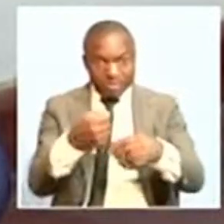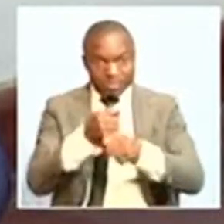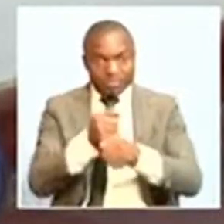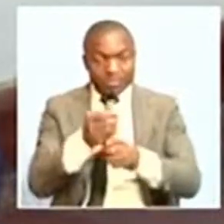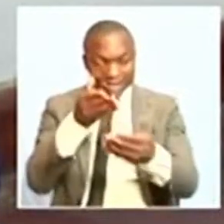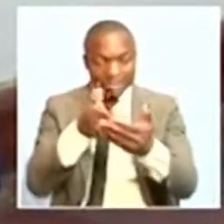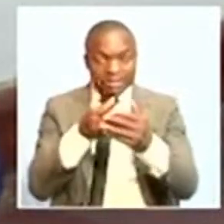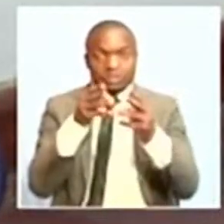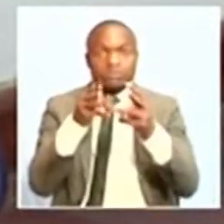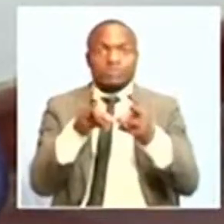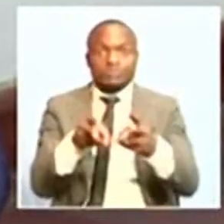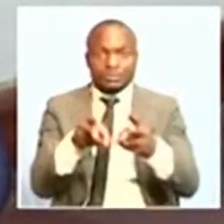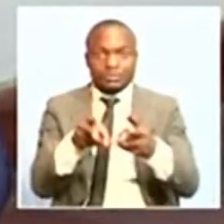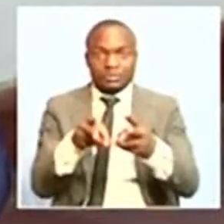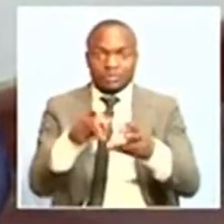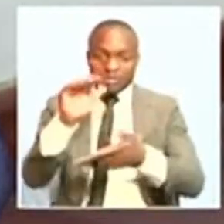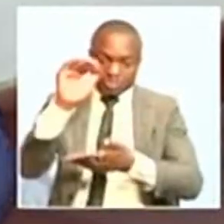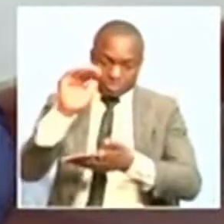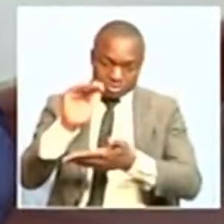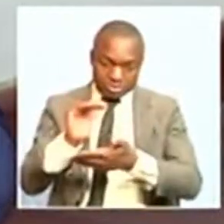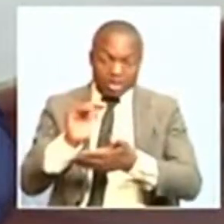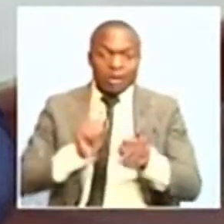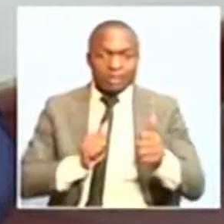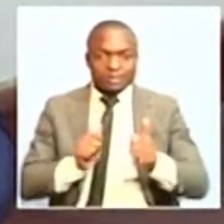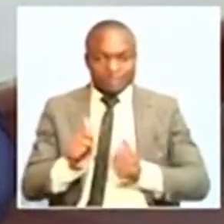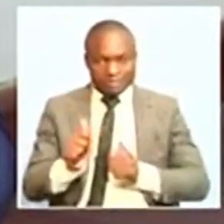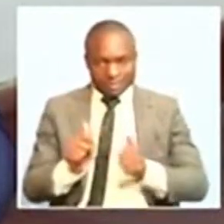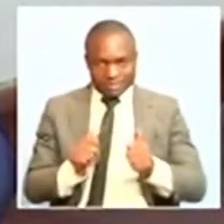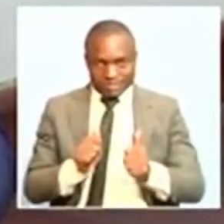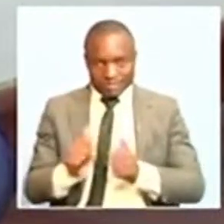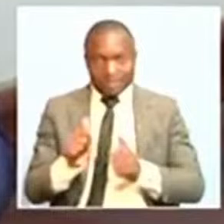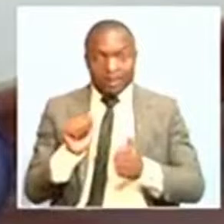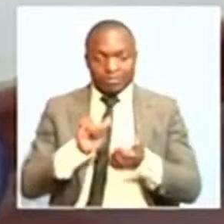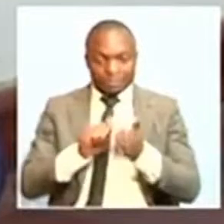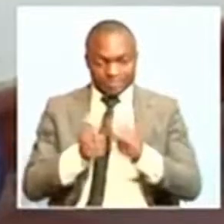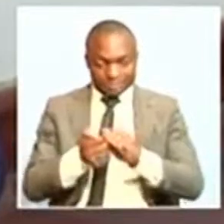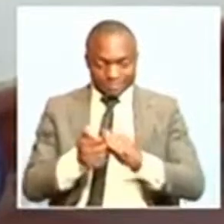a way in order to reduce this administrative burden.